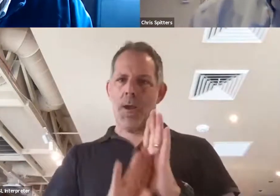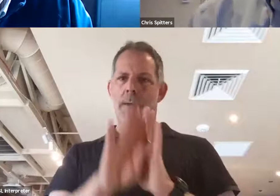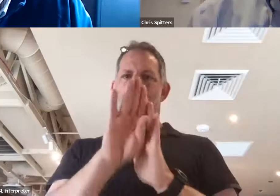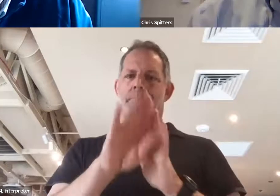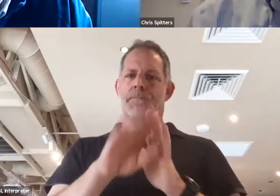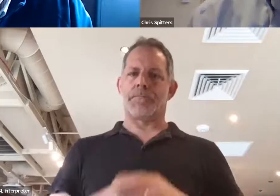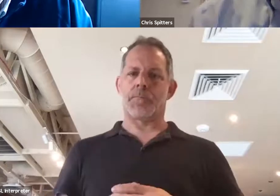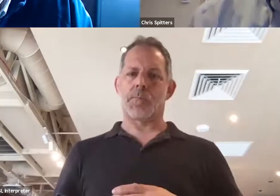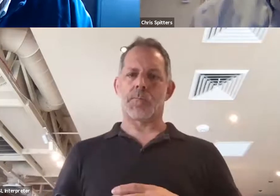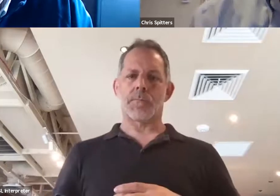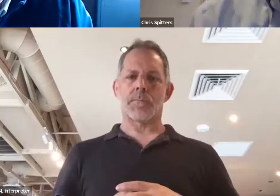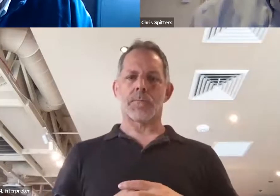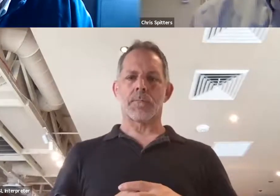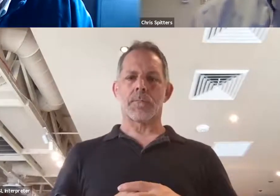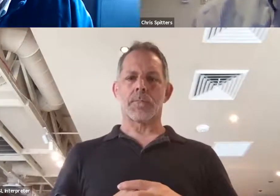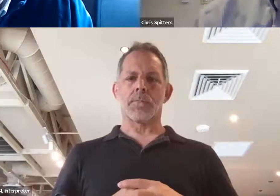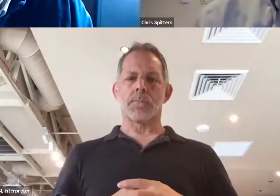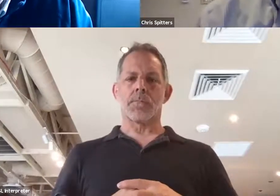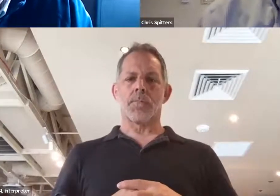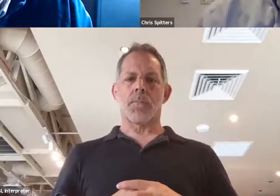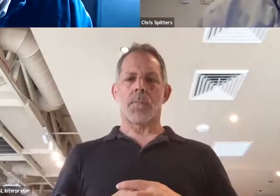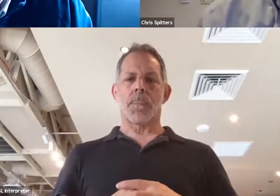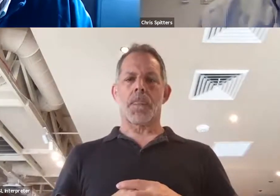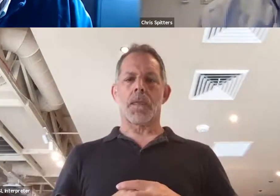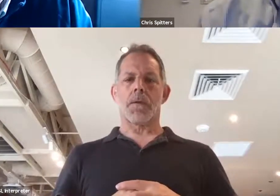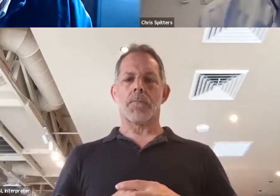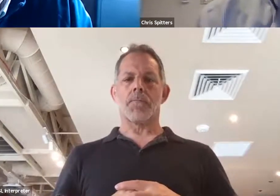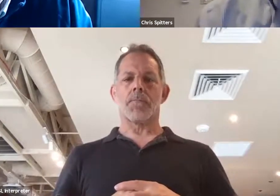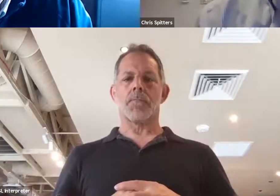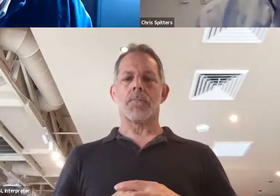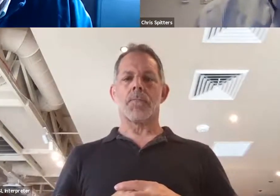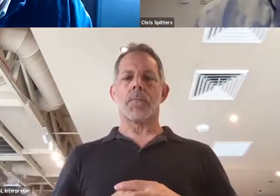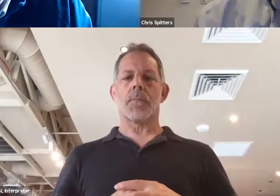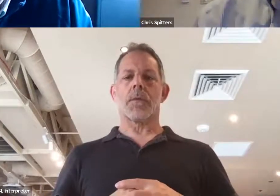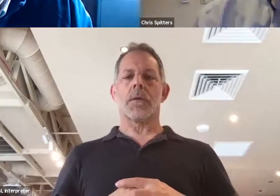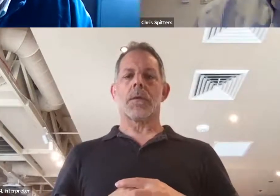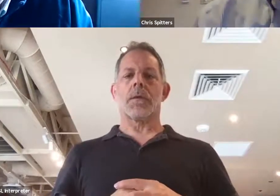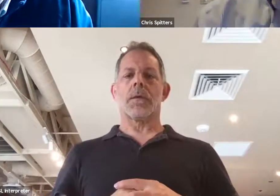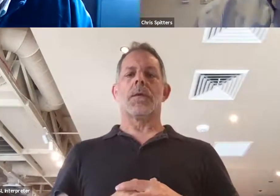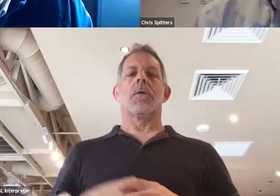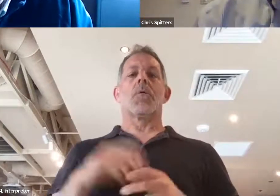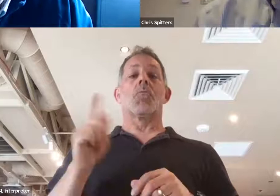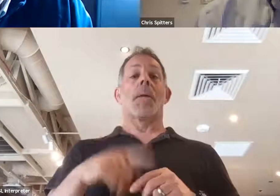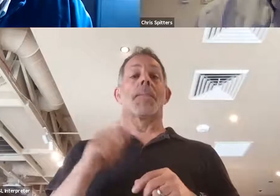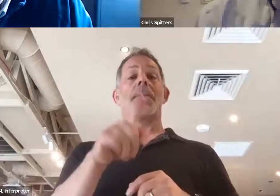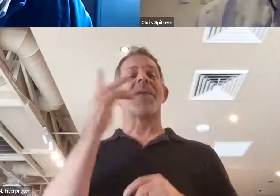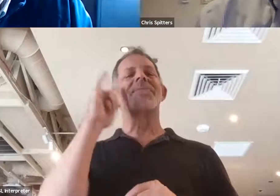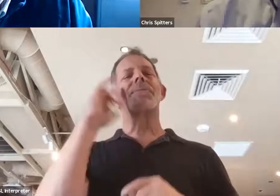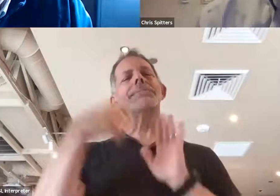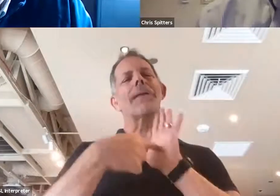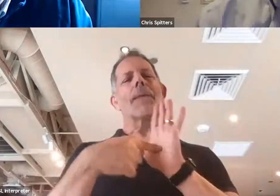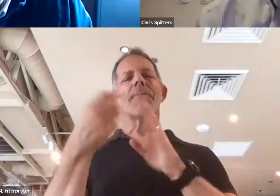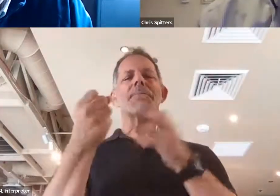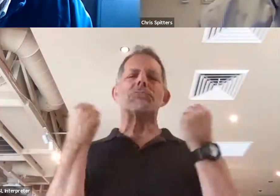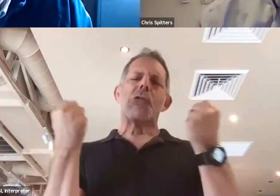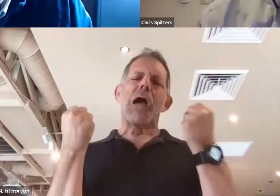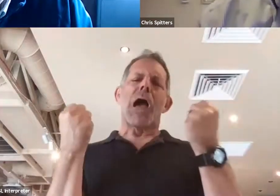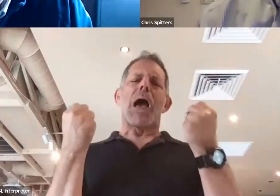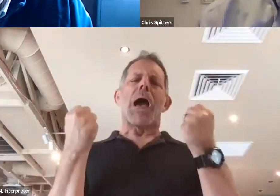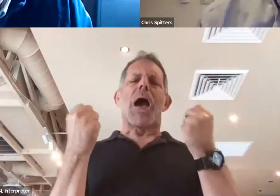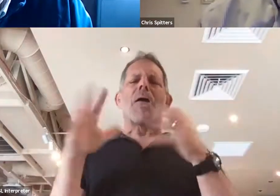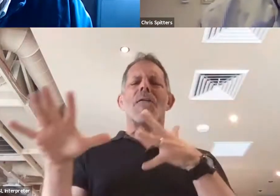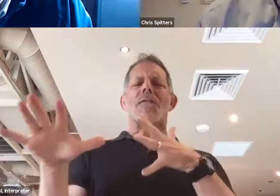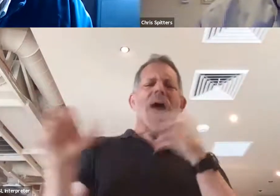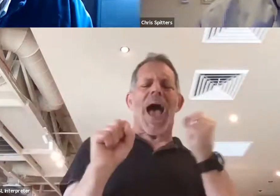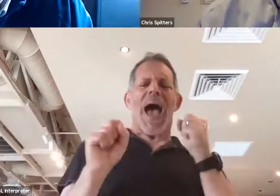too fast, it's too late. So we really are needing to tap on the brakes, not in any significant way.